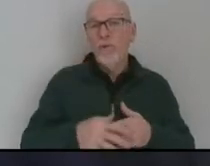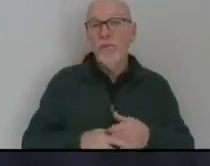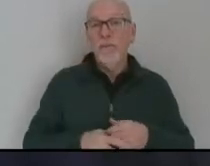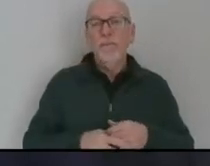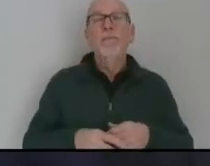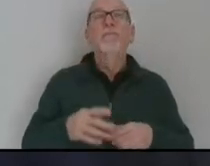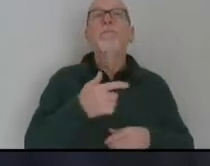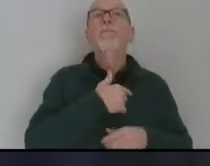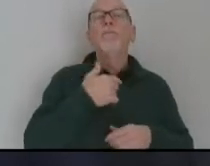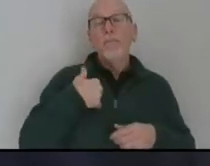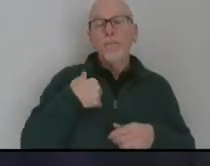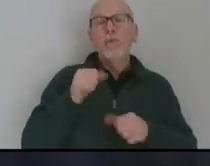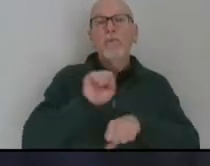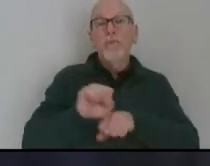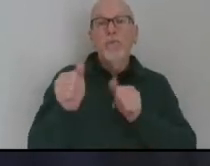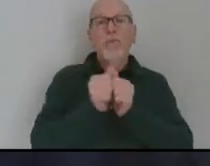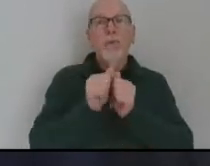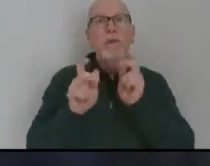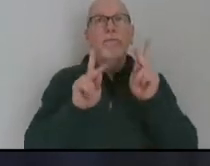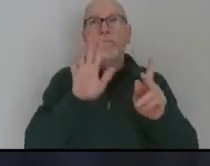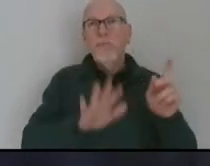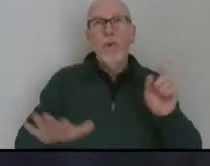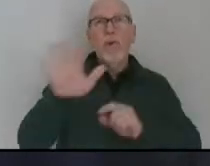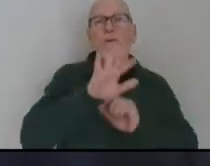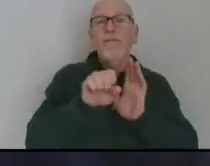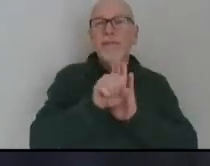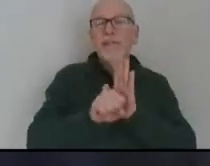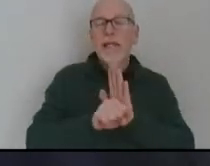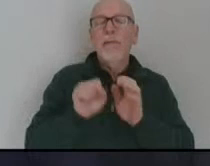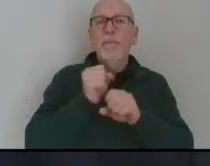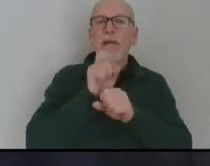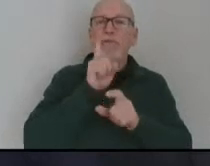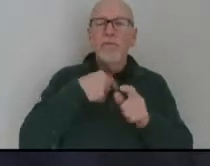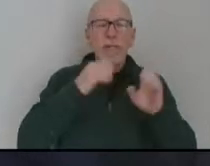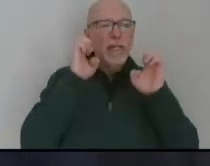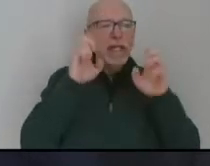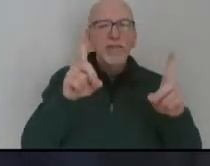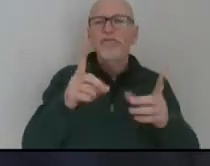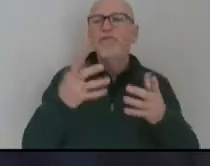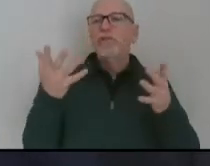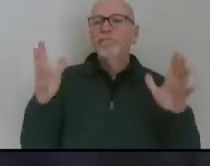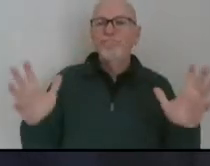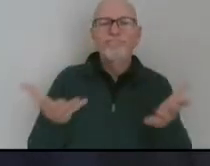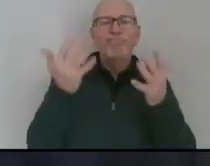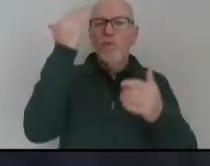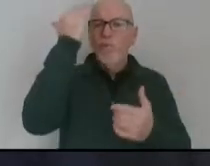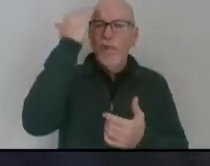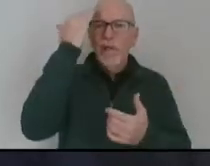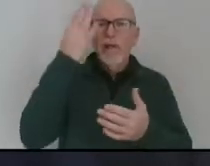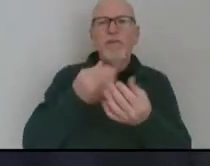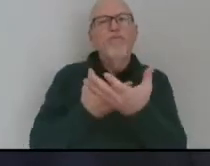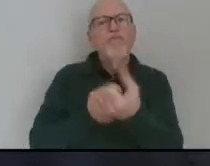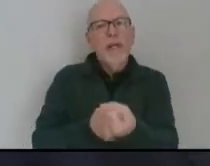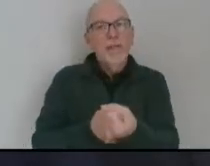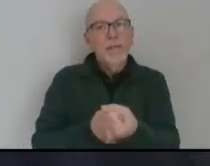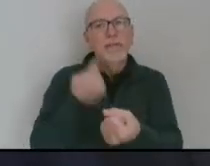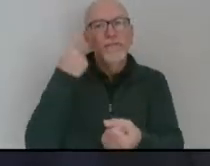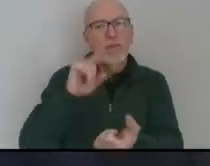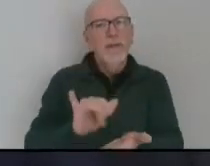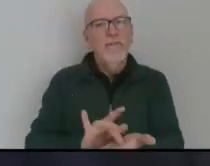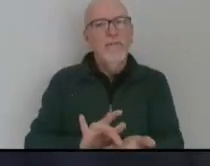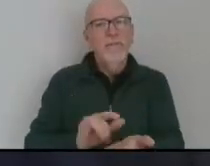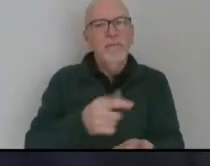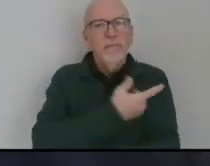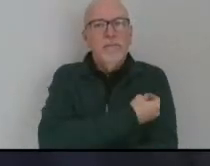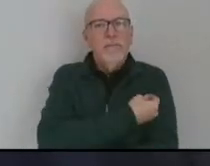with stakeholders around the state to share appropriate education and messaging to build awareness and trust in the vaccine. We